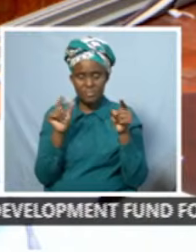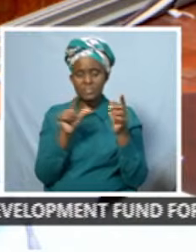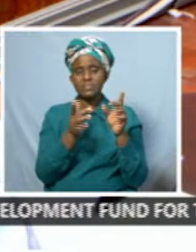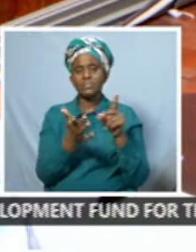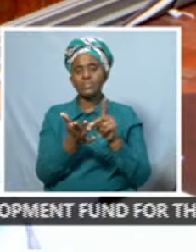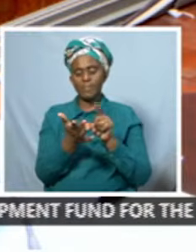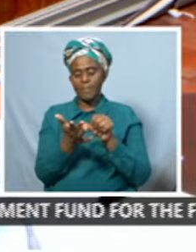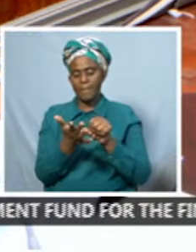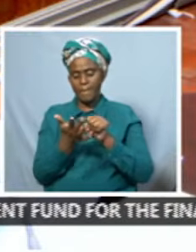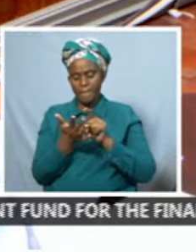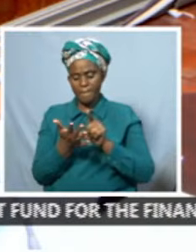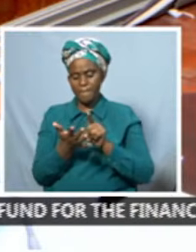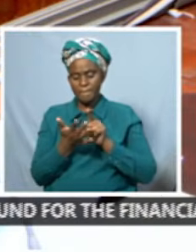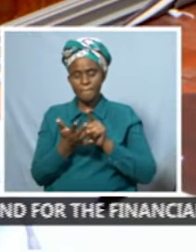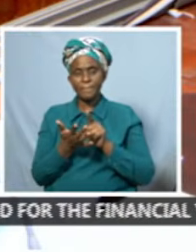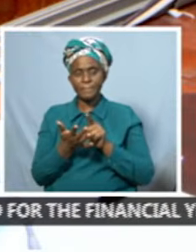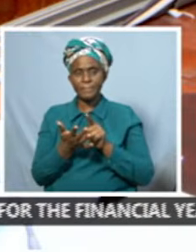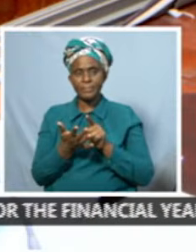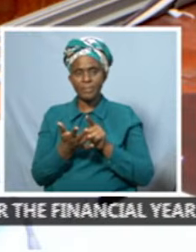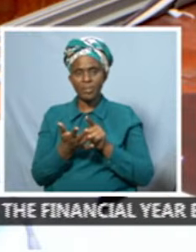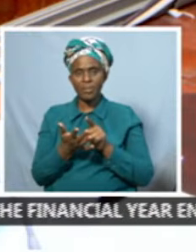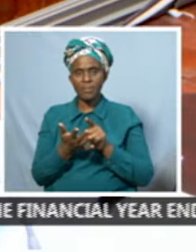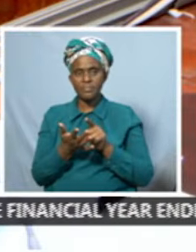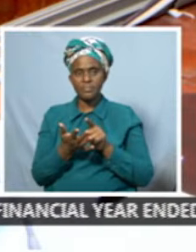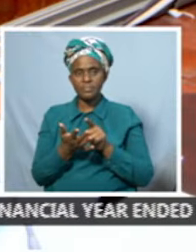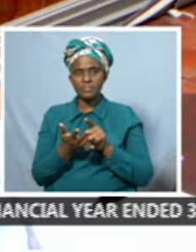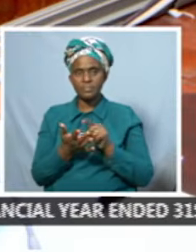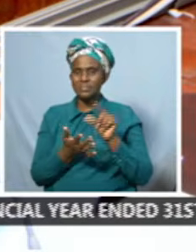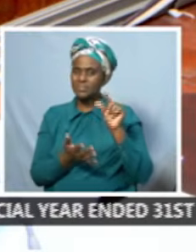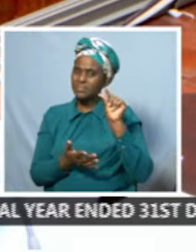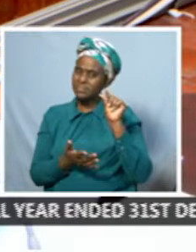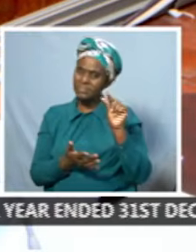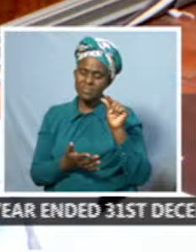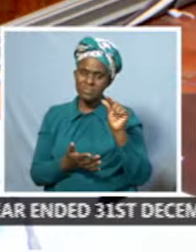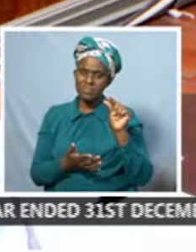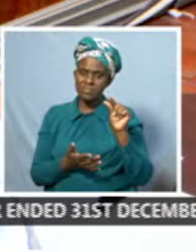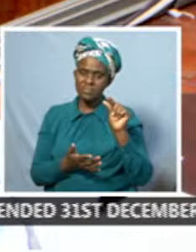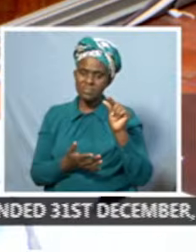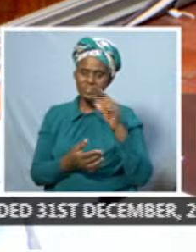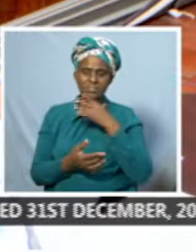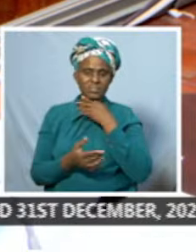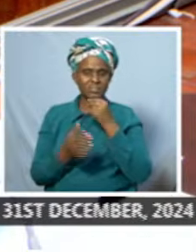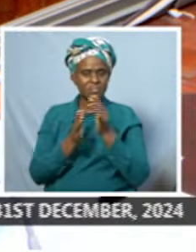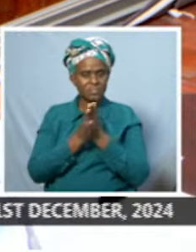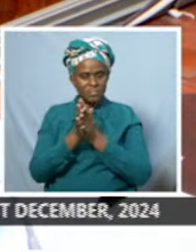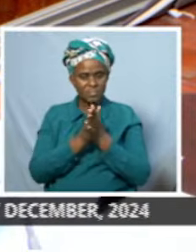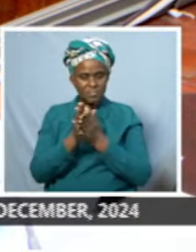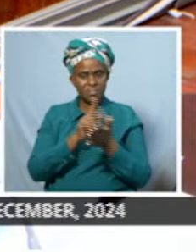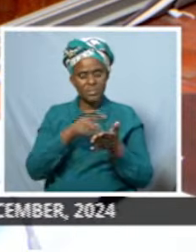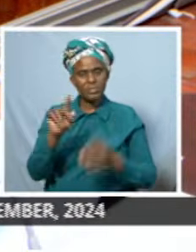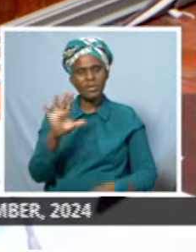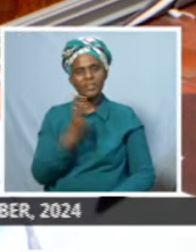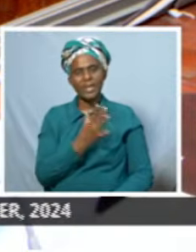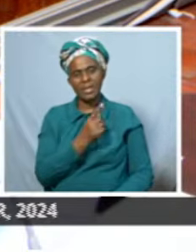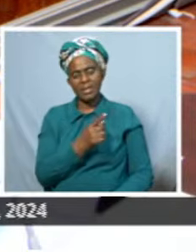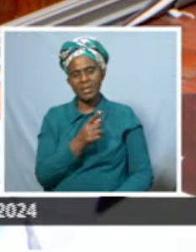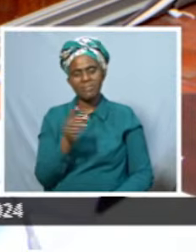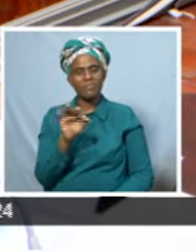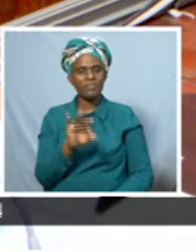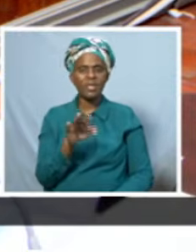loans, they are at a minimum interest rate,